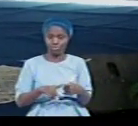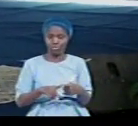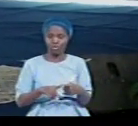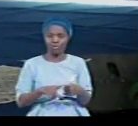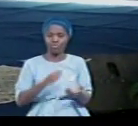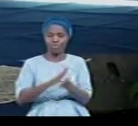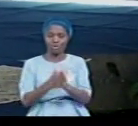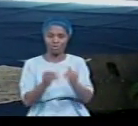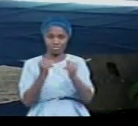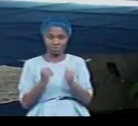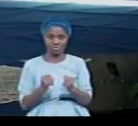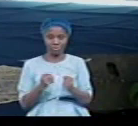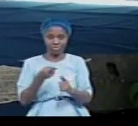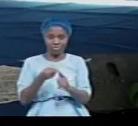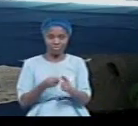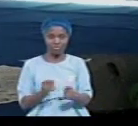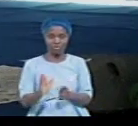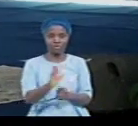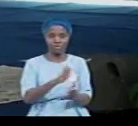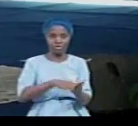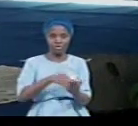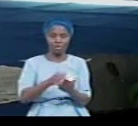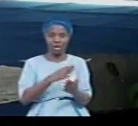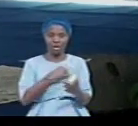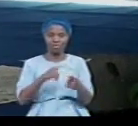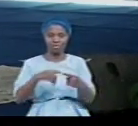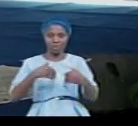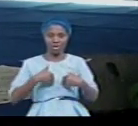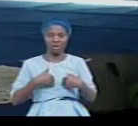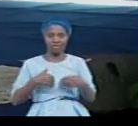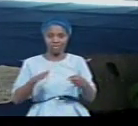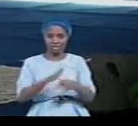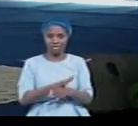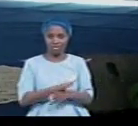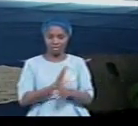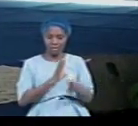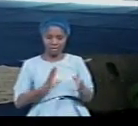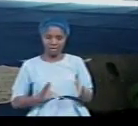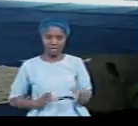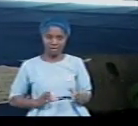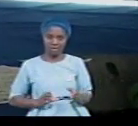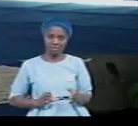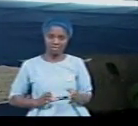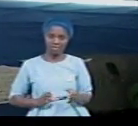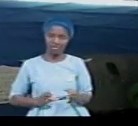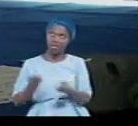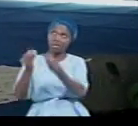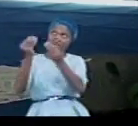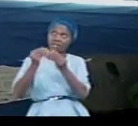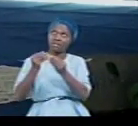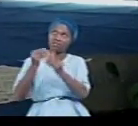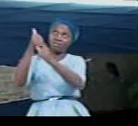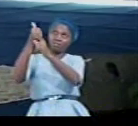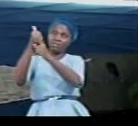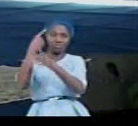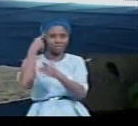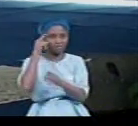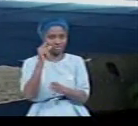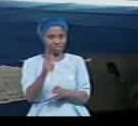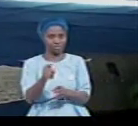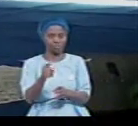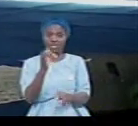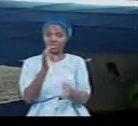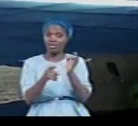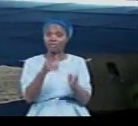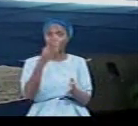up for your insufficiency, Christ gave himself for you. If you